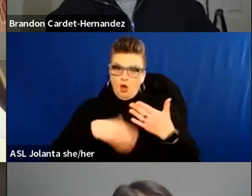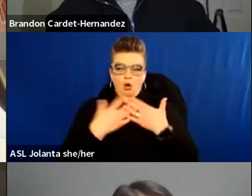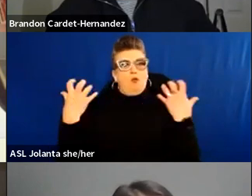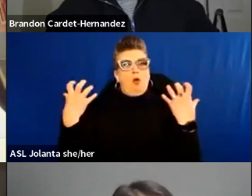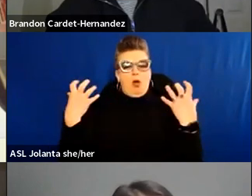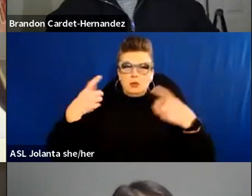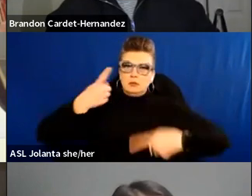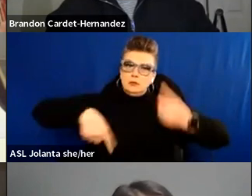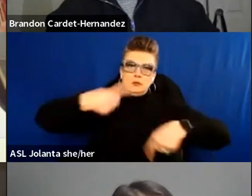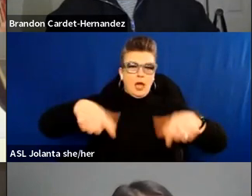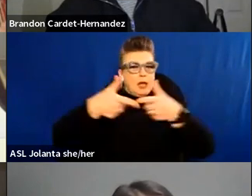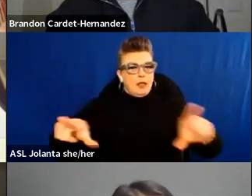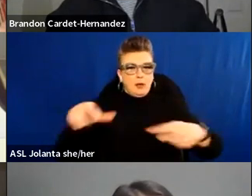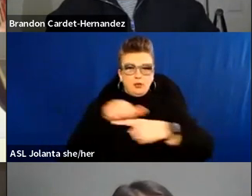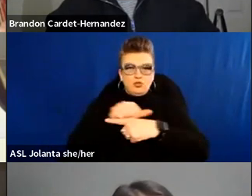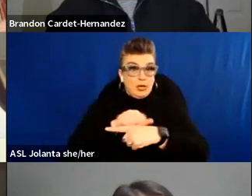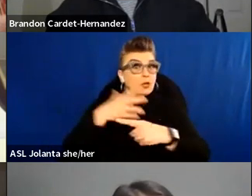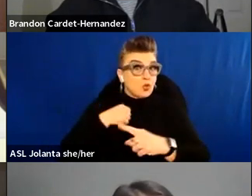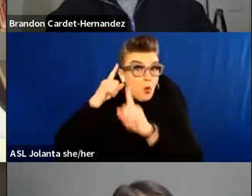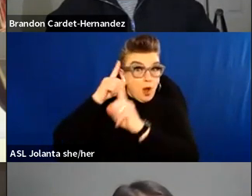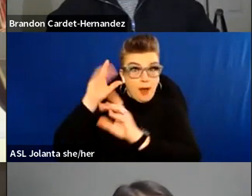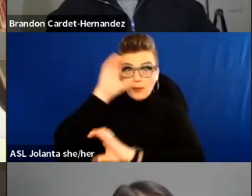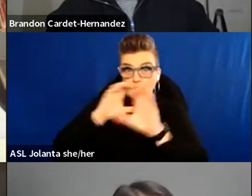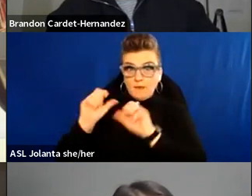opportunity to do that as well